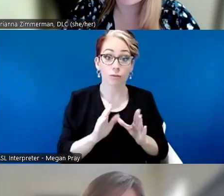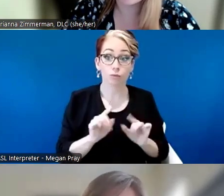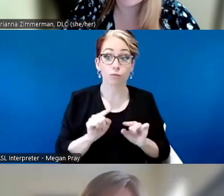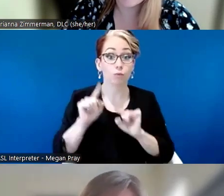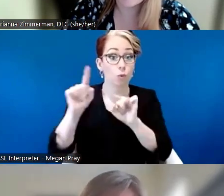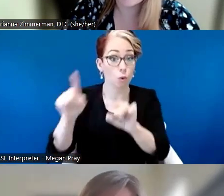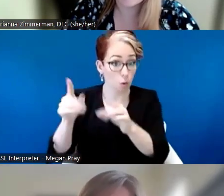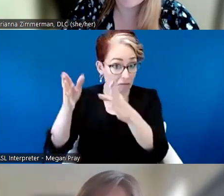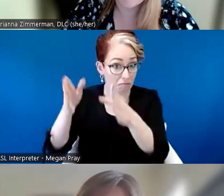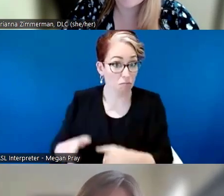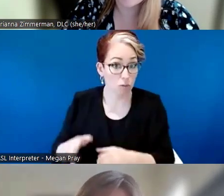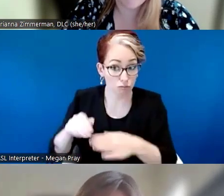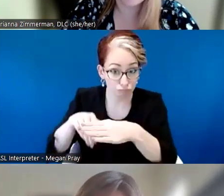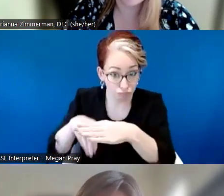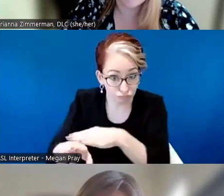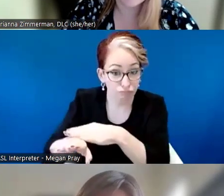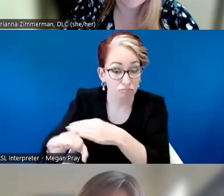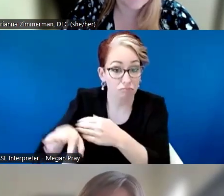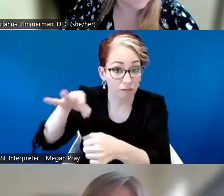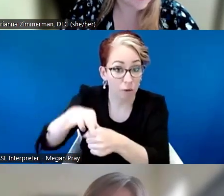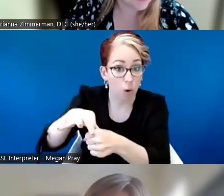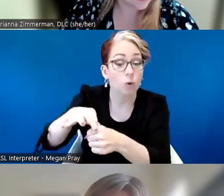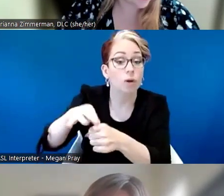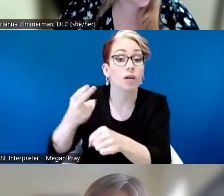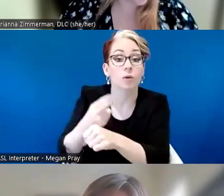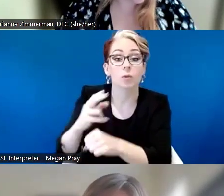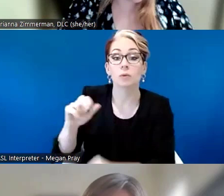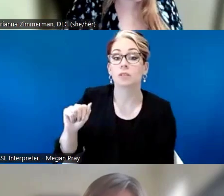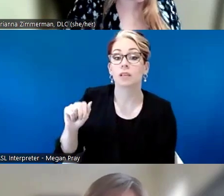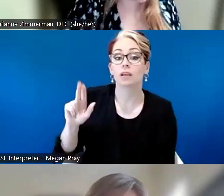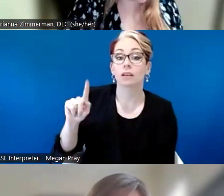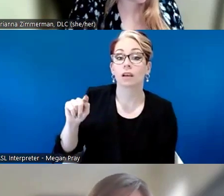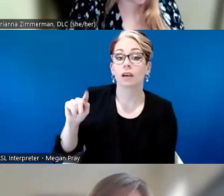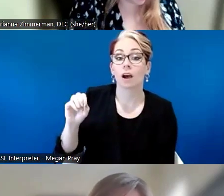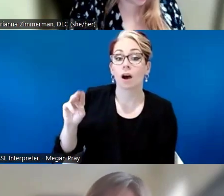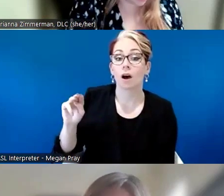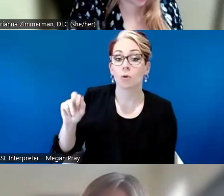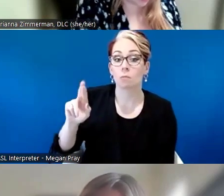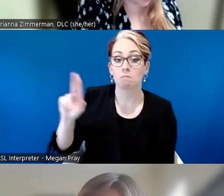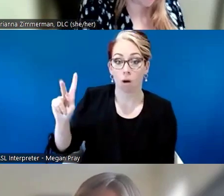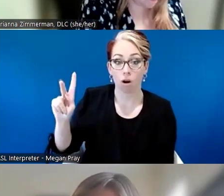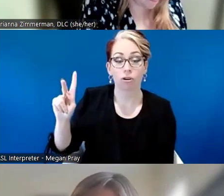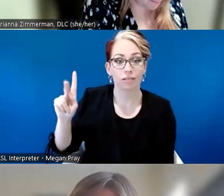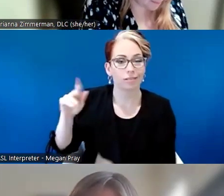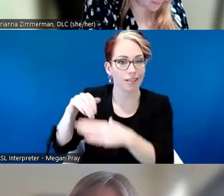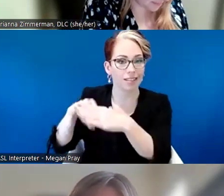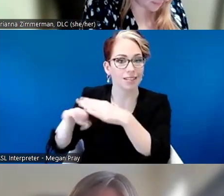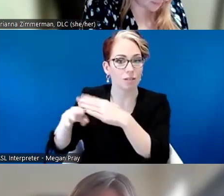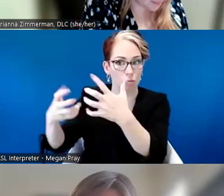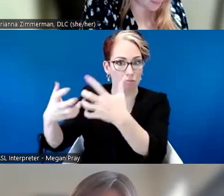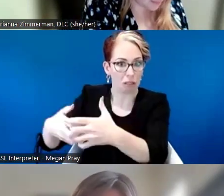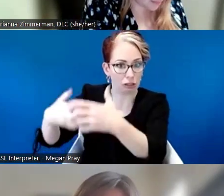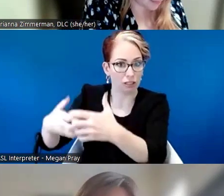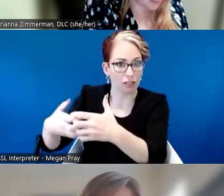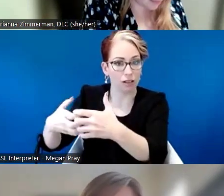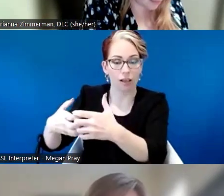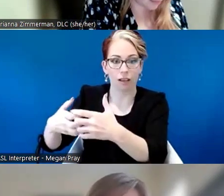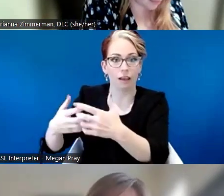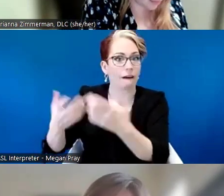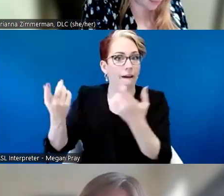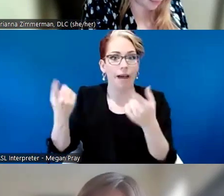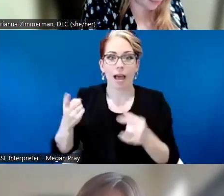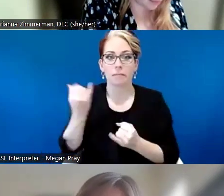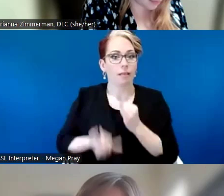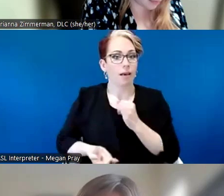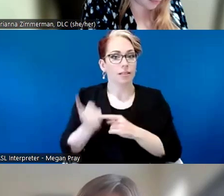person, for instance, using the automark, but found themselves hospitalized unexpectedly, and so